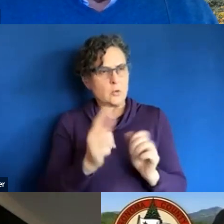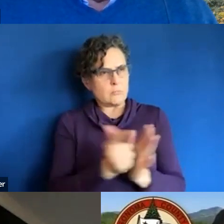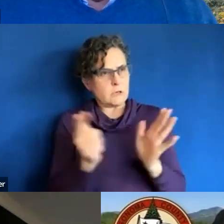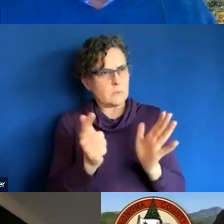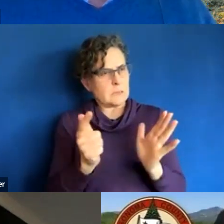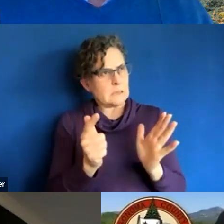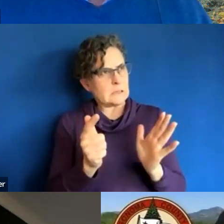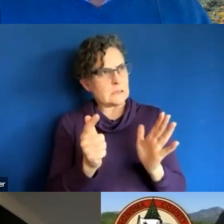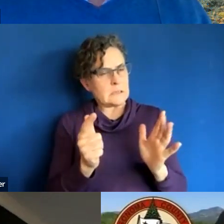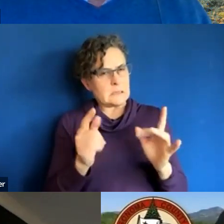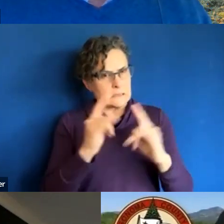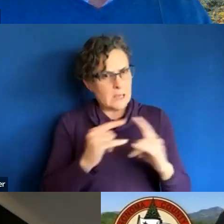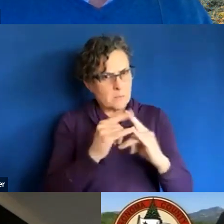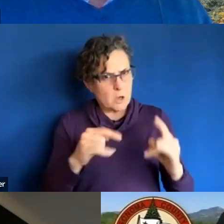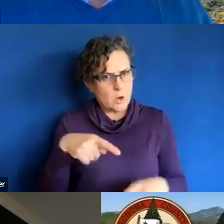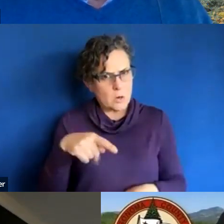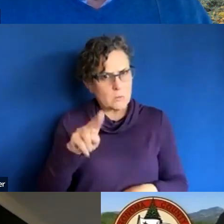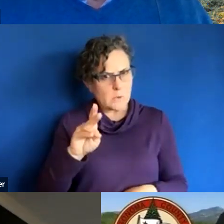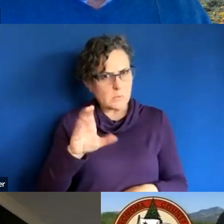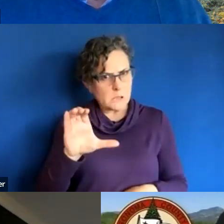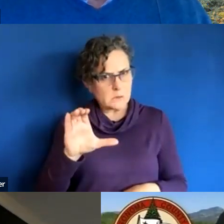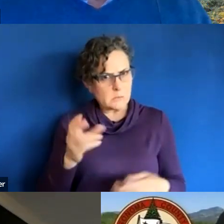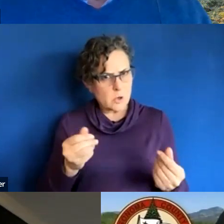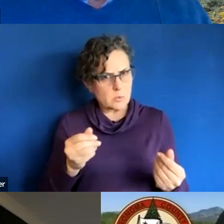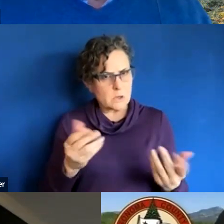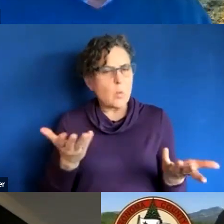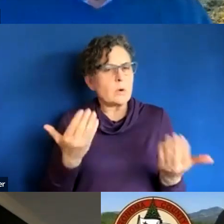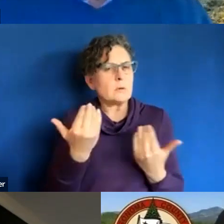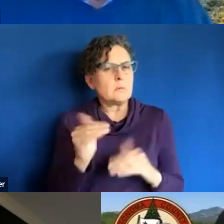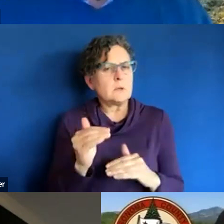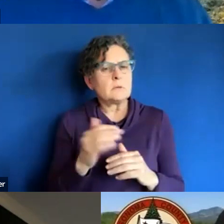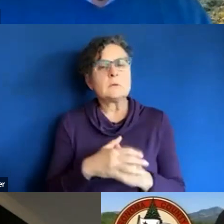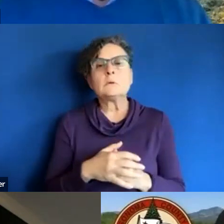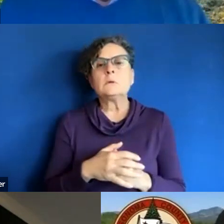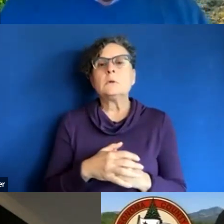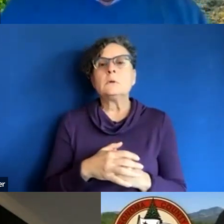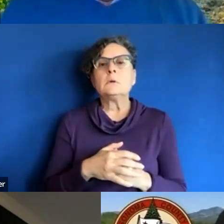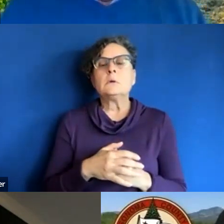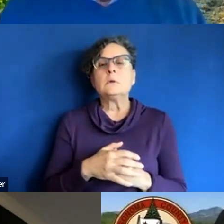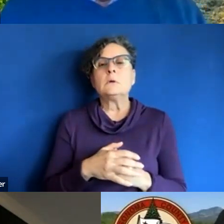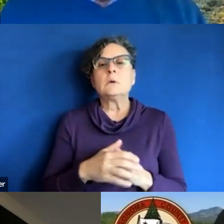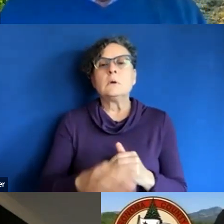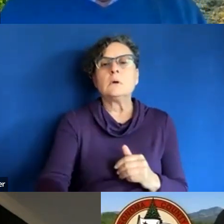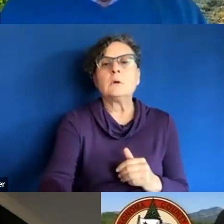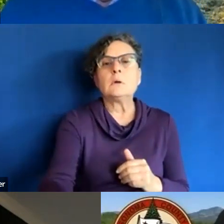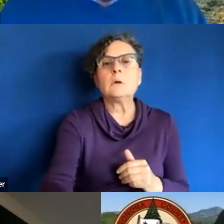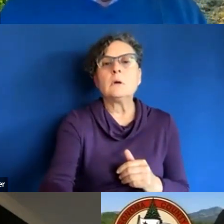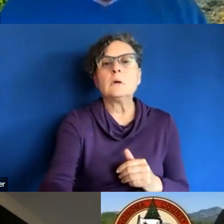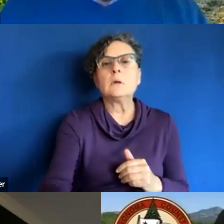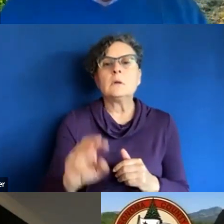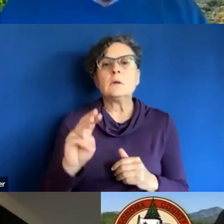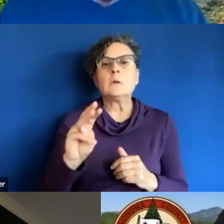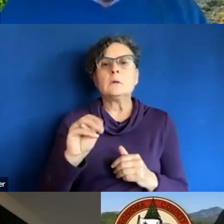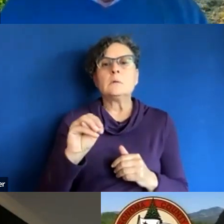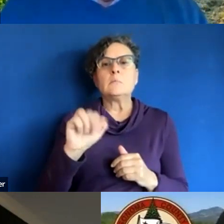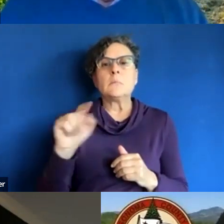would be, what are those limitations? Sure. And that's what we're in the process of